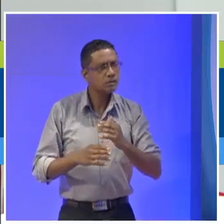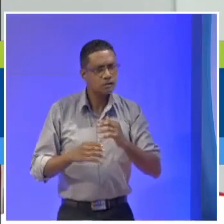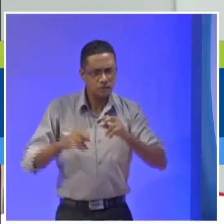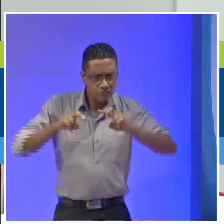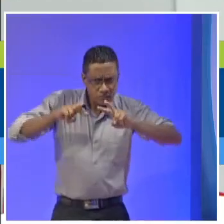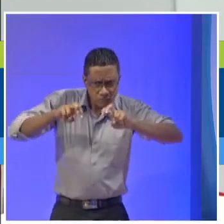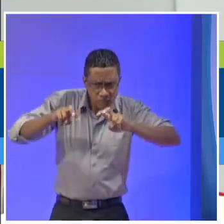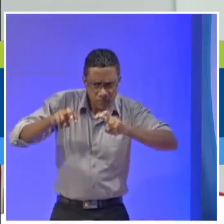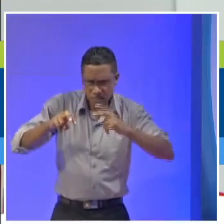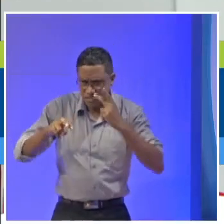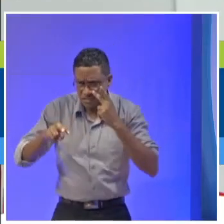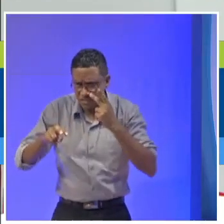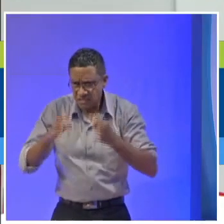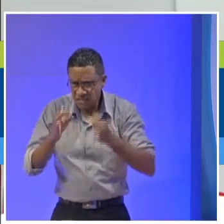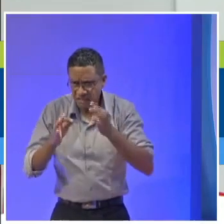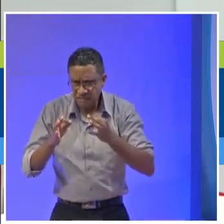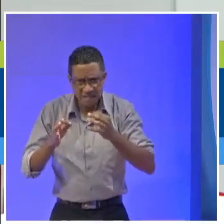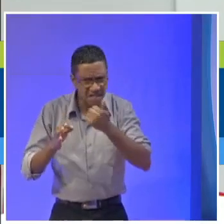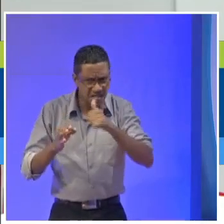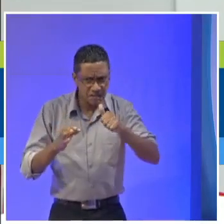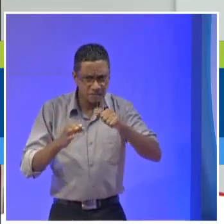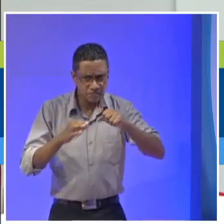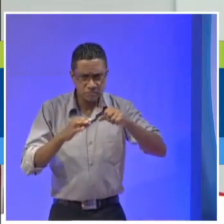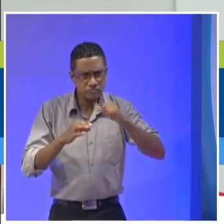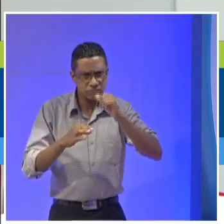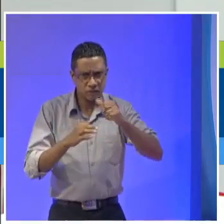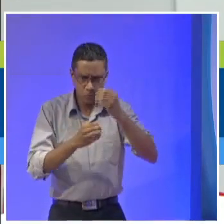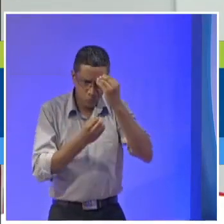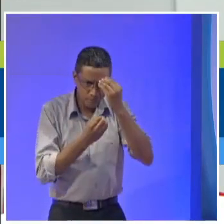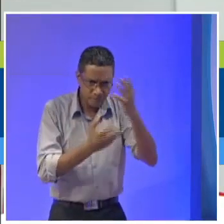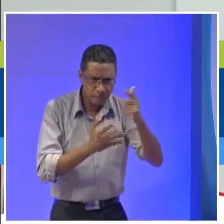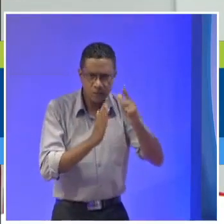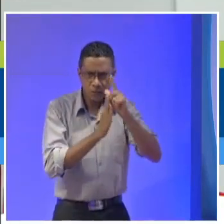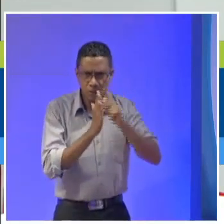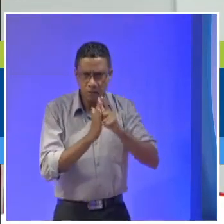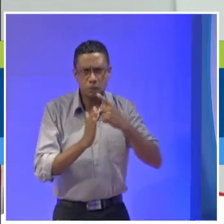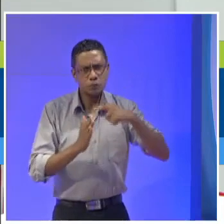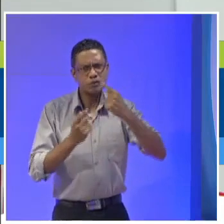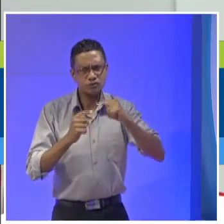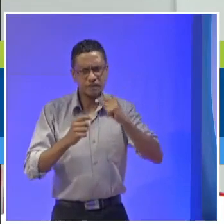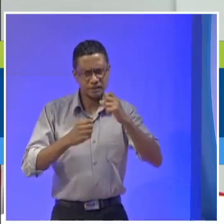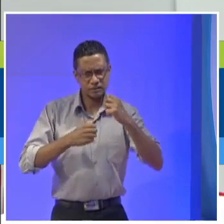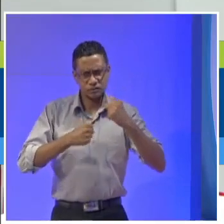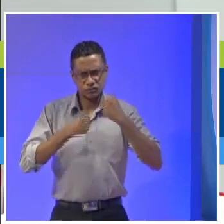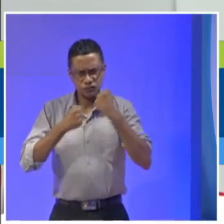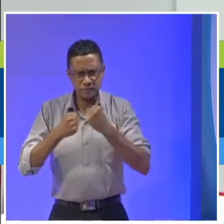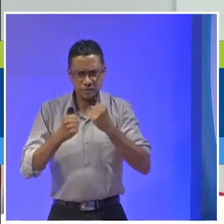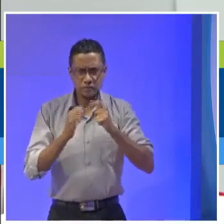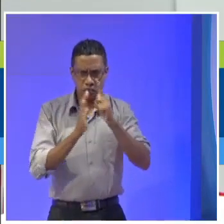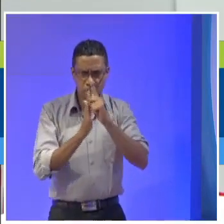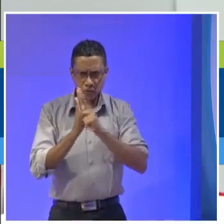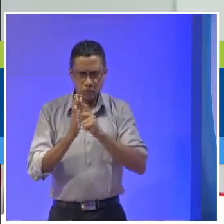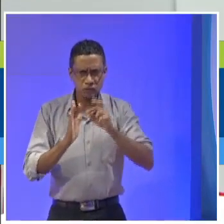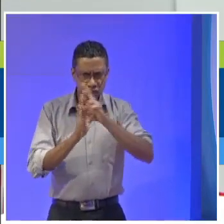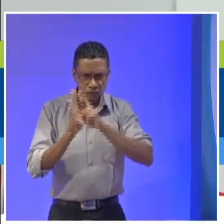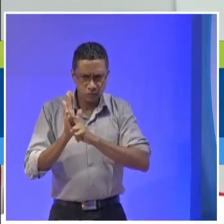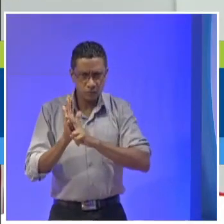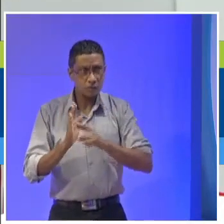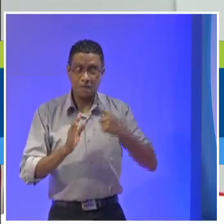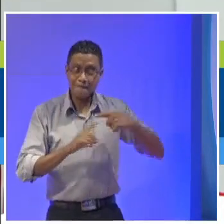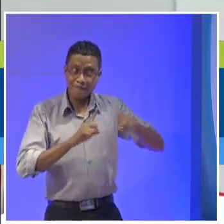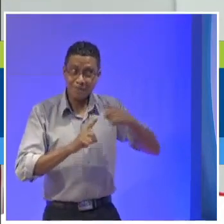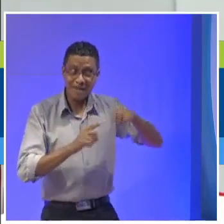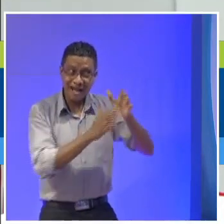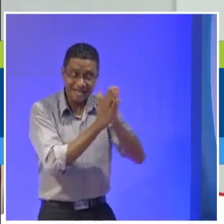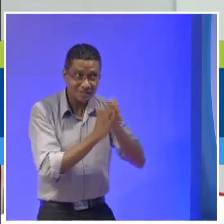have been breaches in terms of the chain, and it would have been strengthened as best as we can. But we're really asking persons, especially coming from the outside, if you